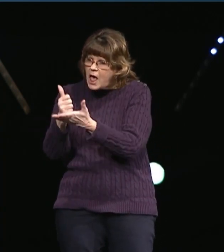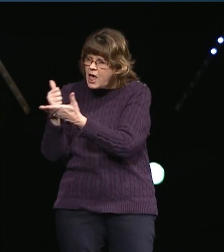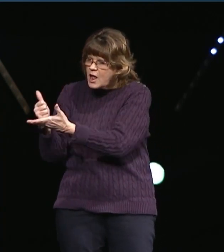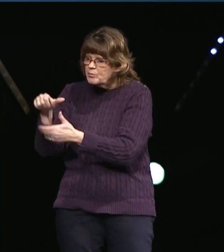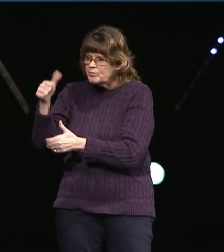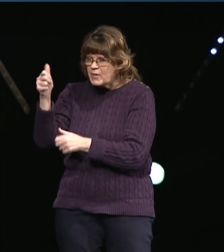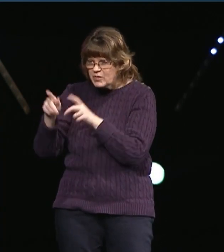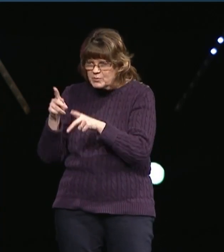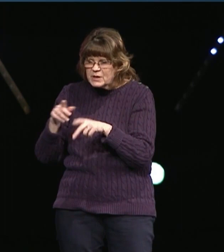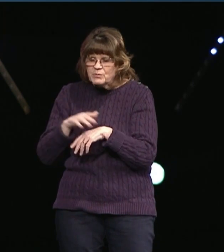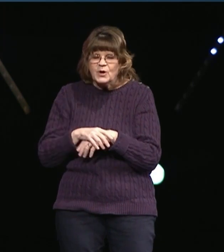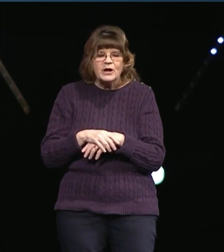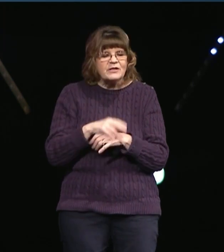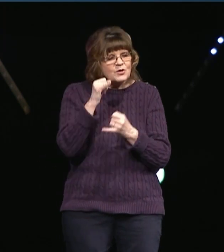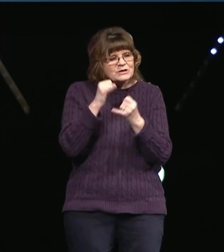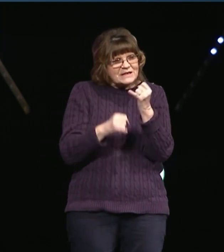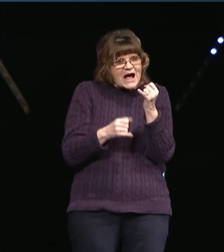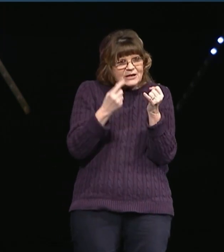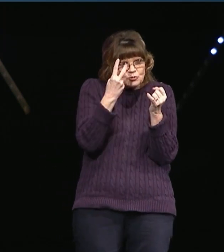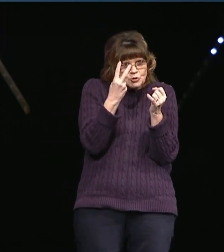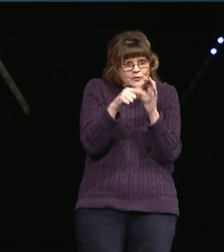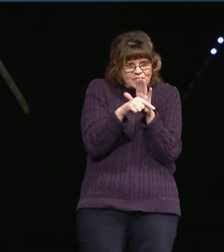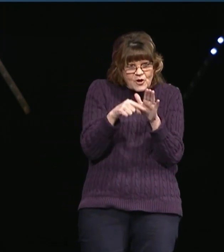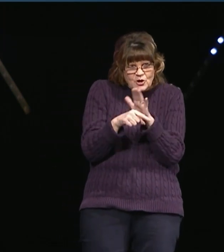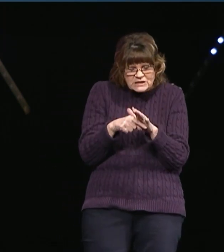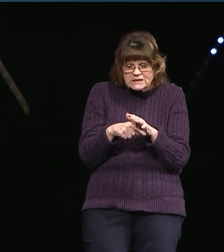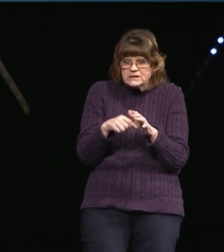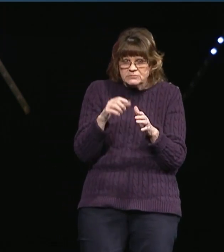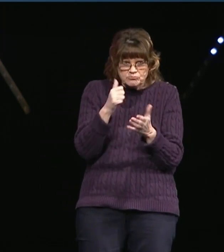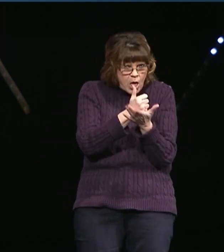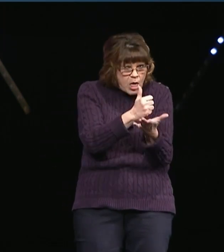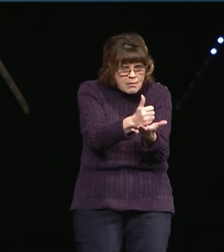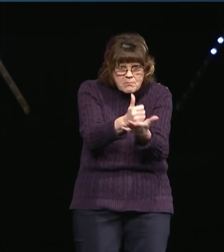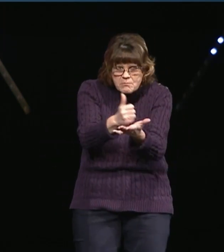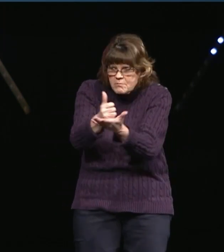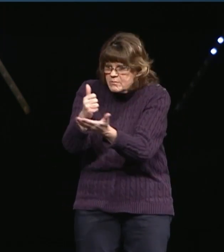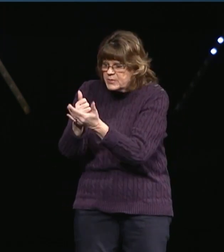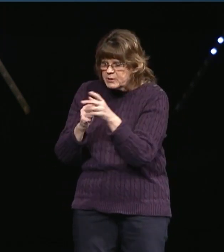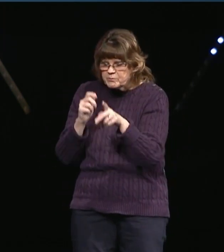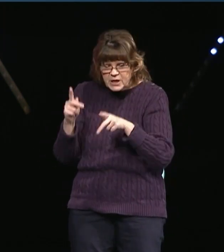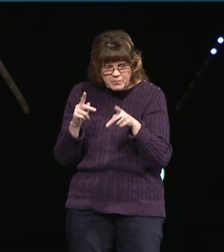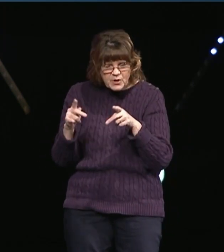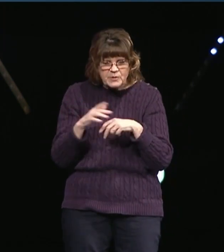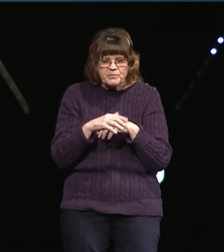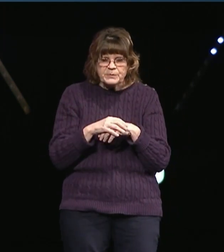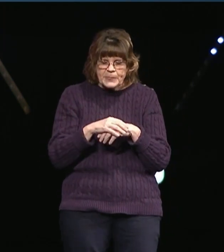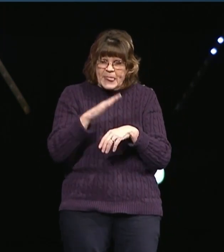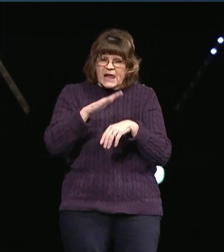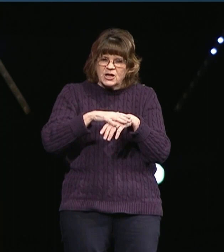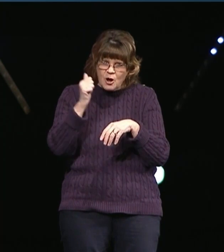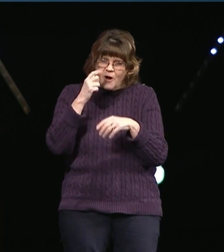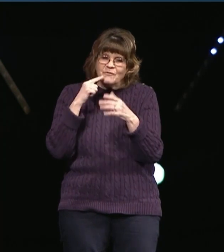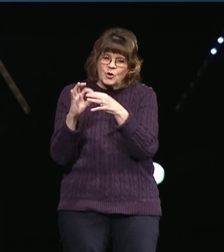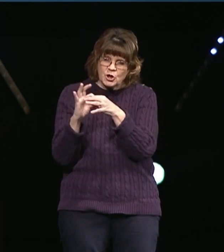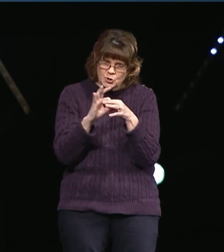remind me of Dennis, looking out for everybody's interests and then also that call for unity, too.